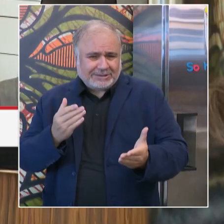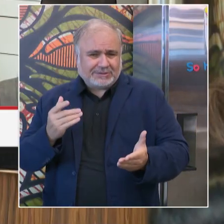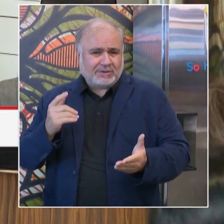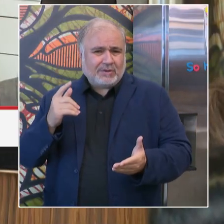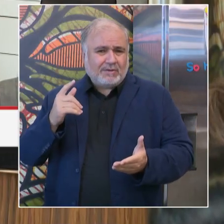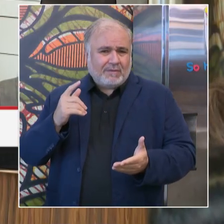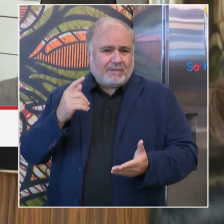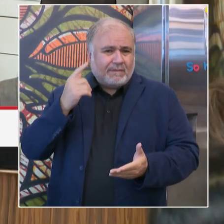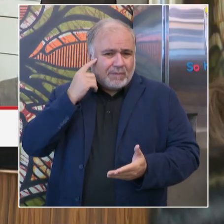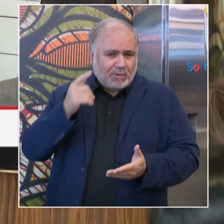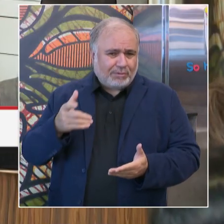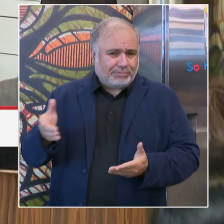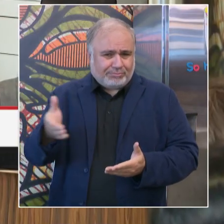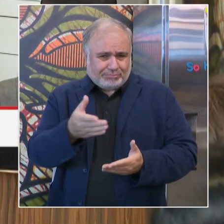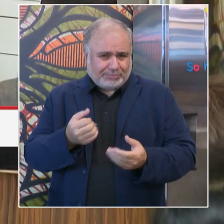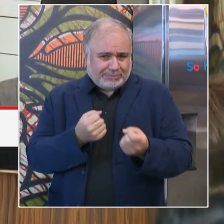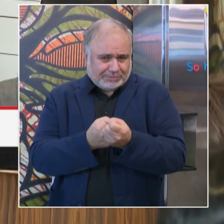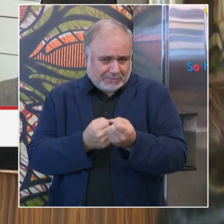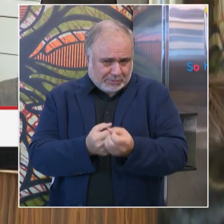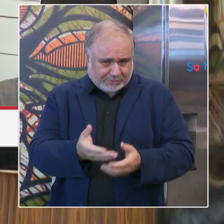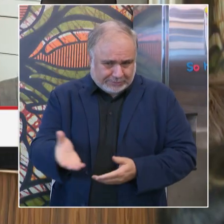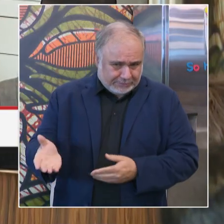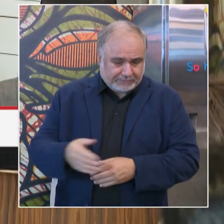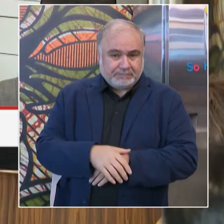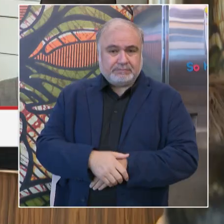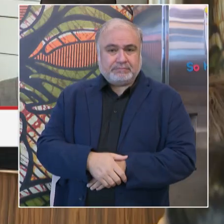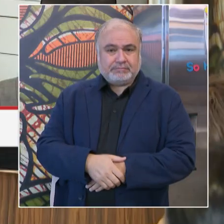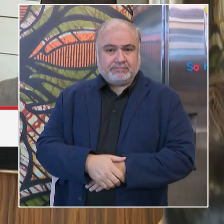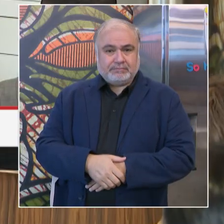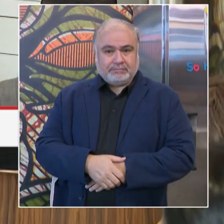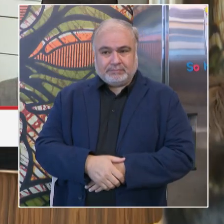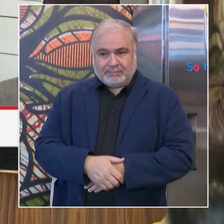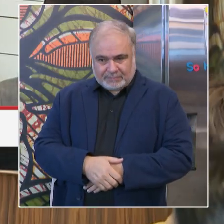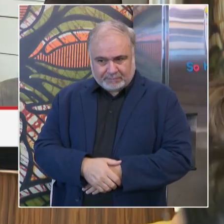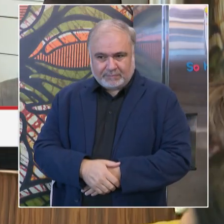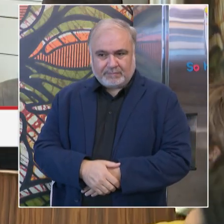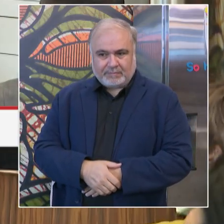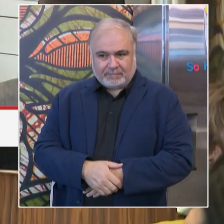welcoming our State Superintendent of Education, Dr. Antoinette Mitchell.